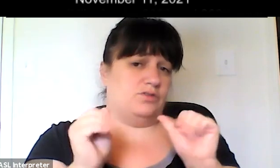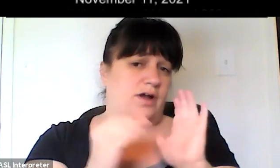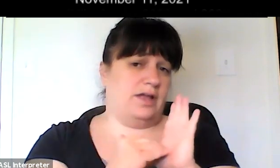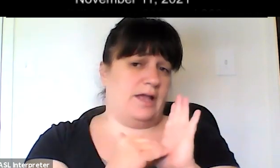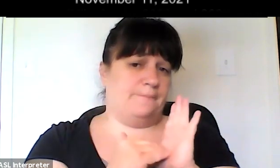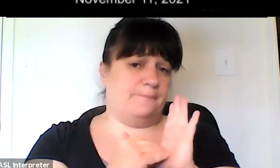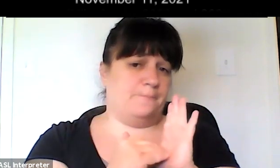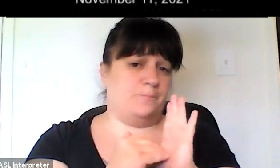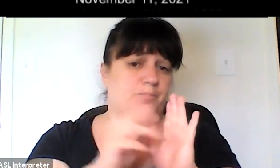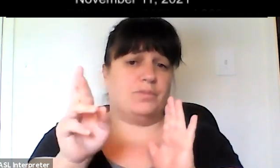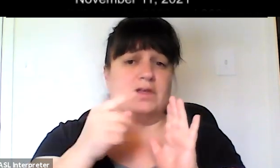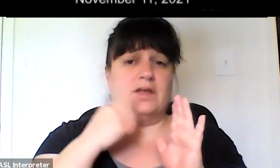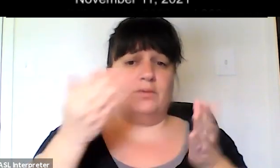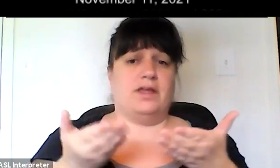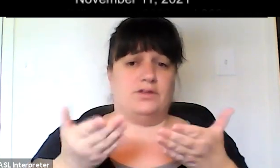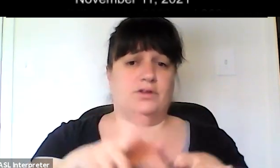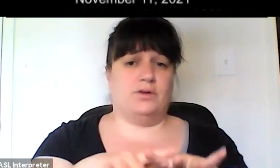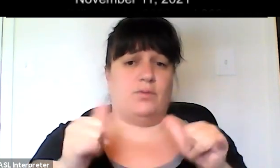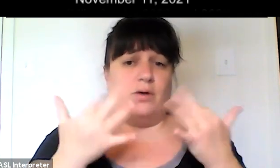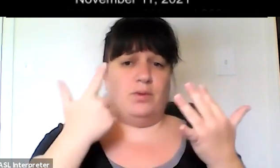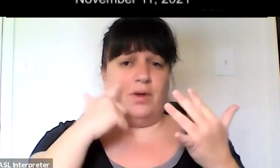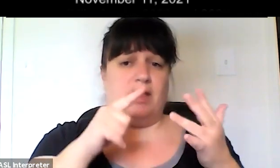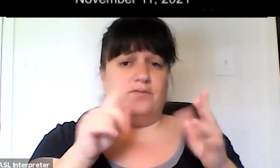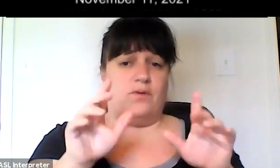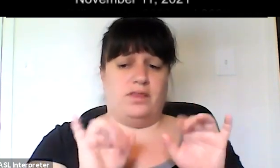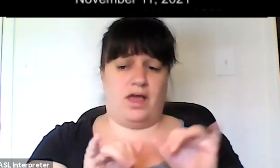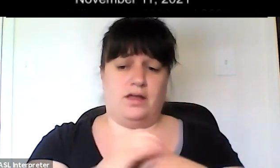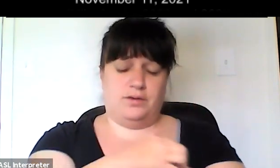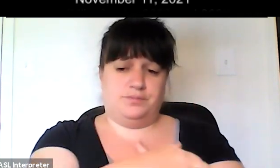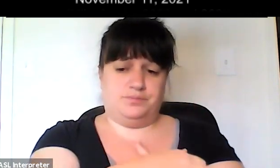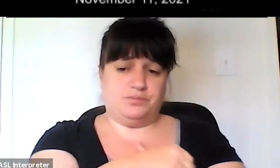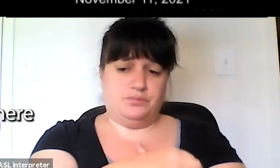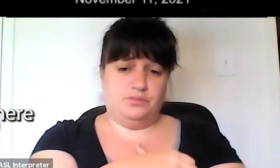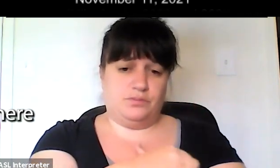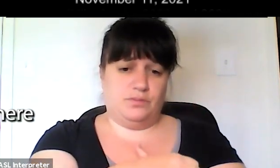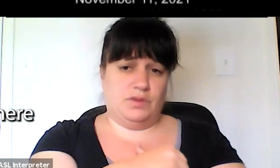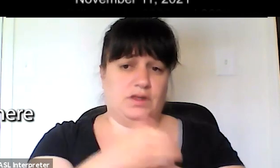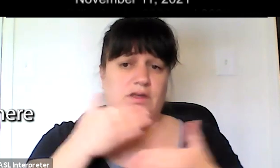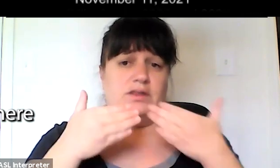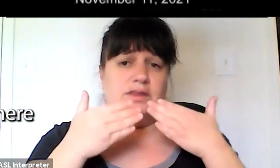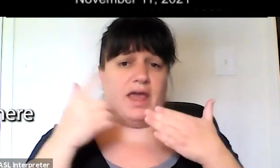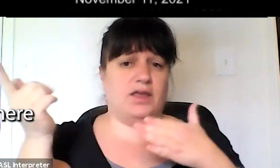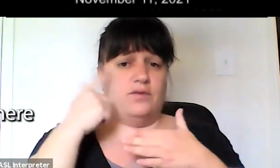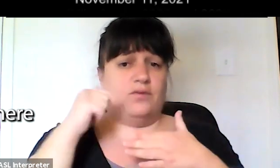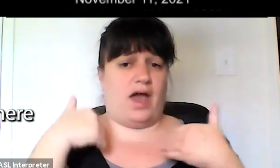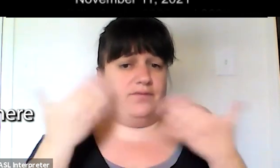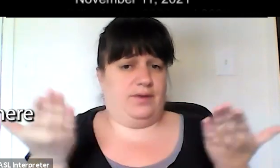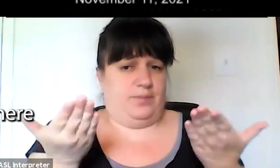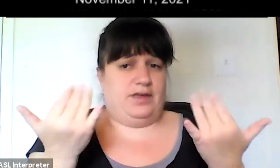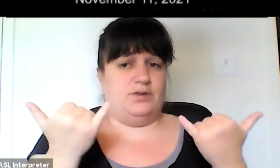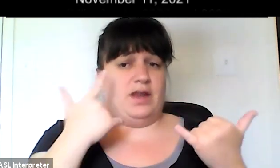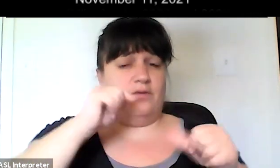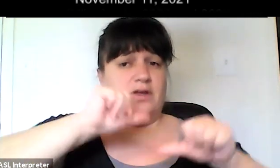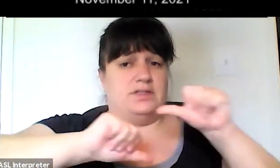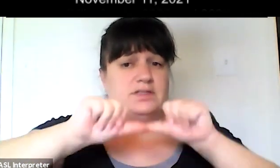All right. Well, I'll give an introduction while we wait for it to even out. In any case, thank you everyone for having me here for the